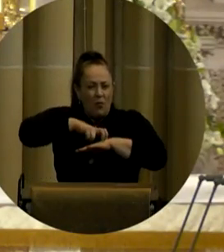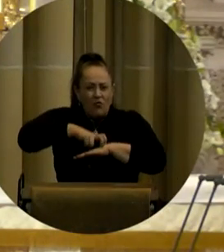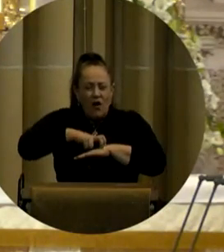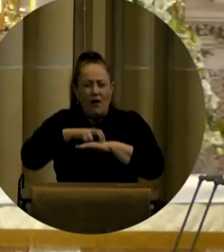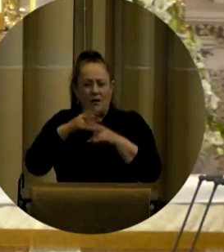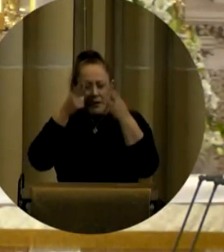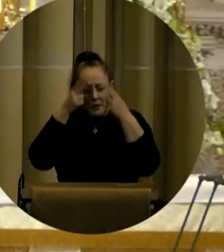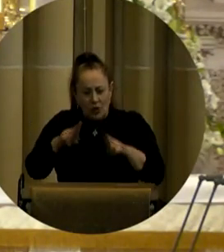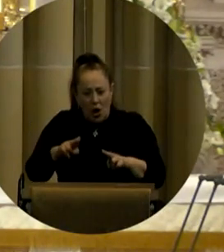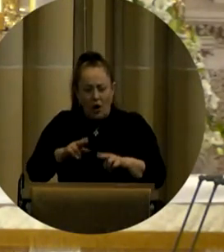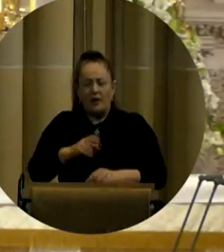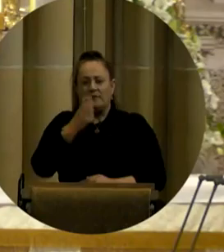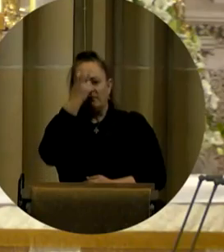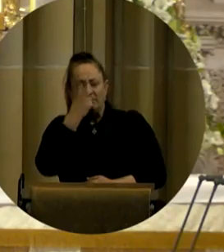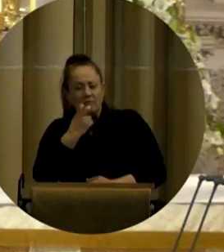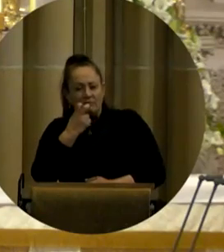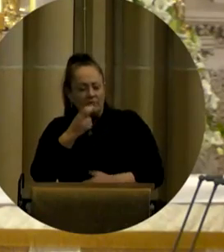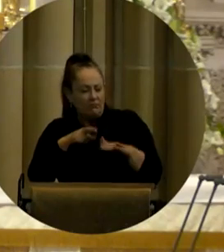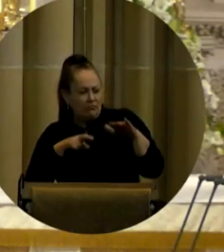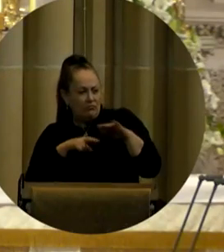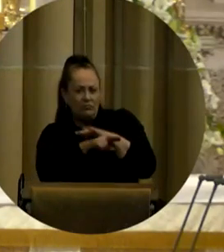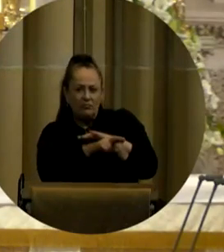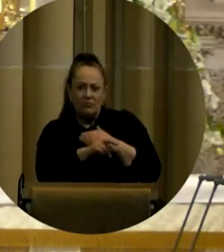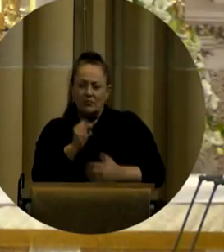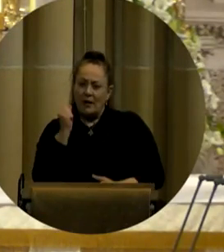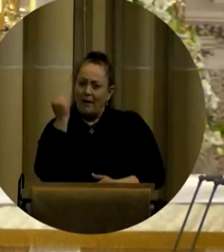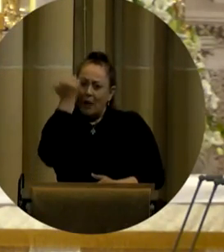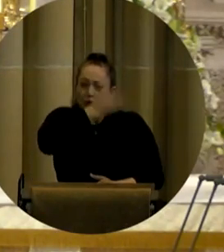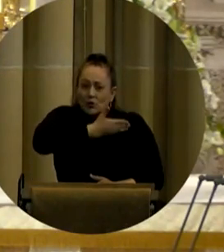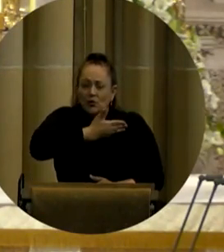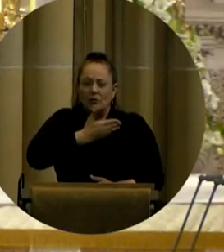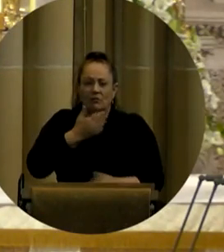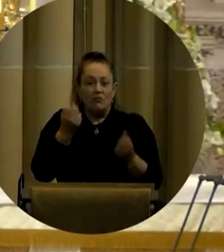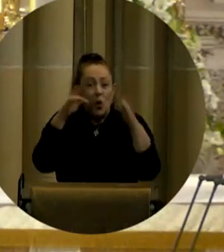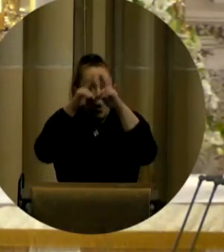the trafficked and refugees, Indigenous or homeless.